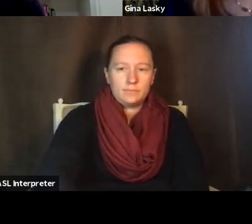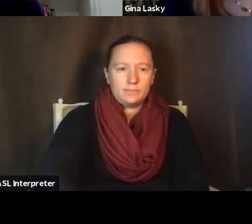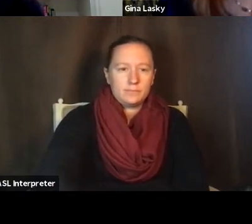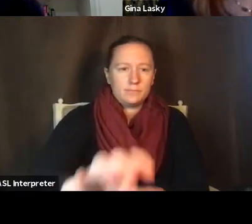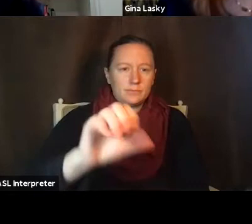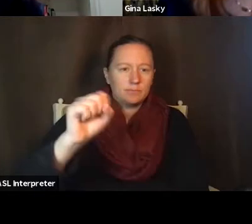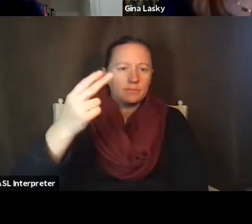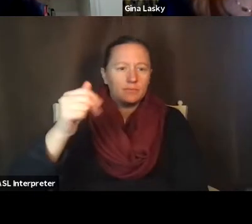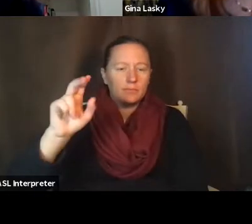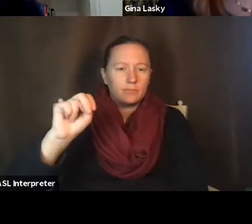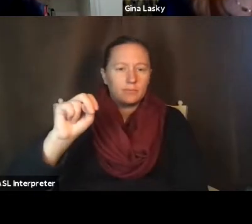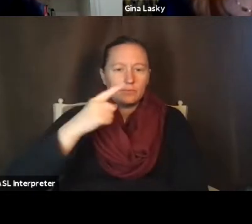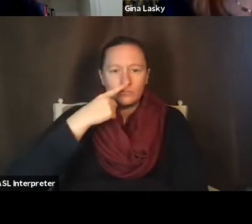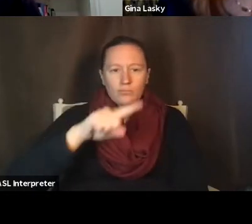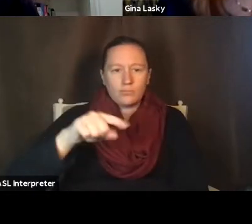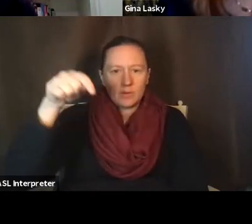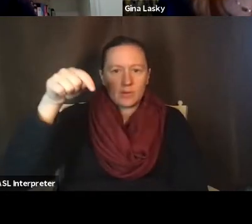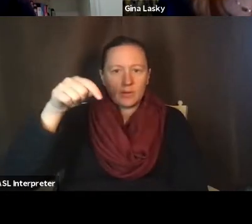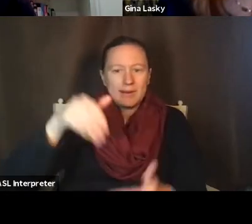Shannon, can you go to the next slide?